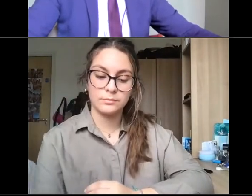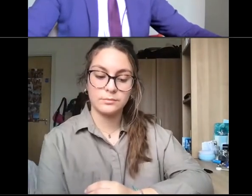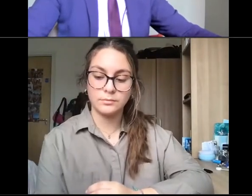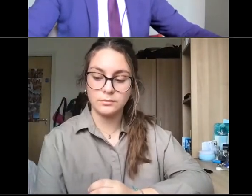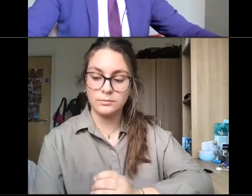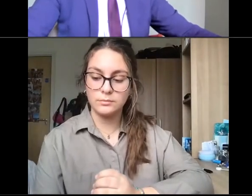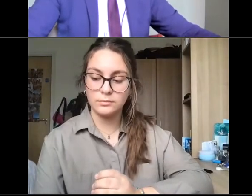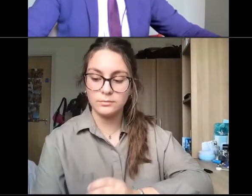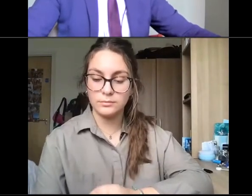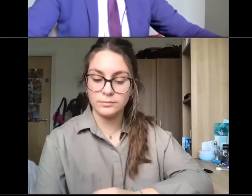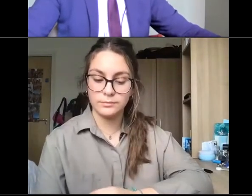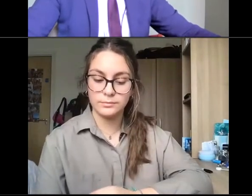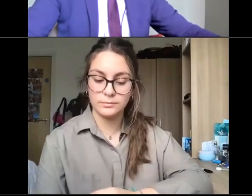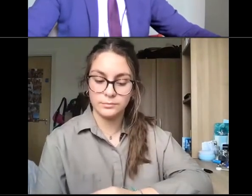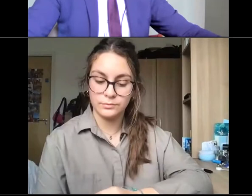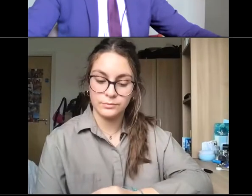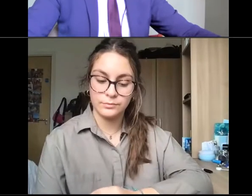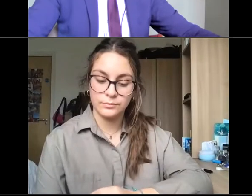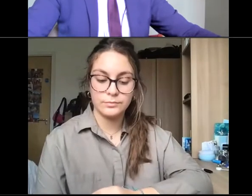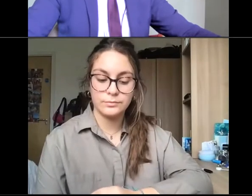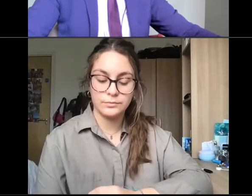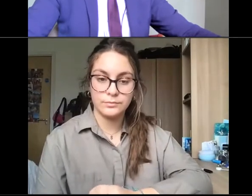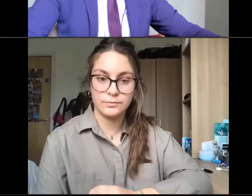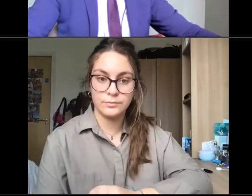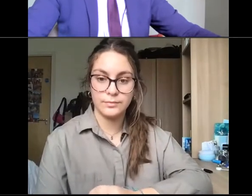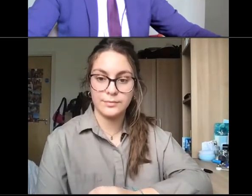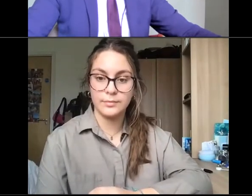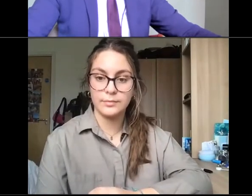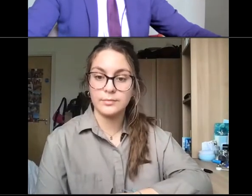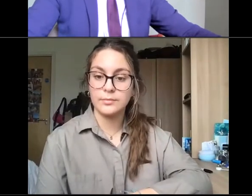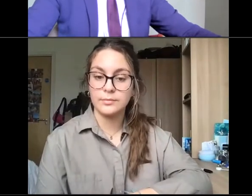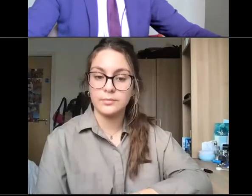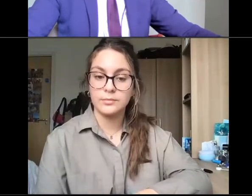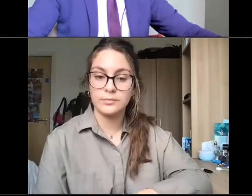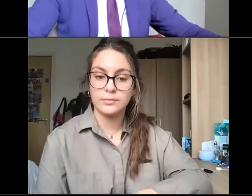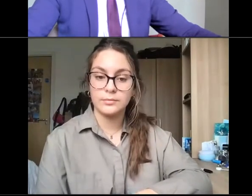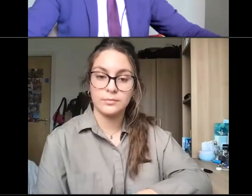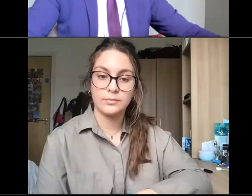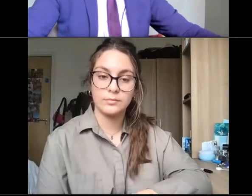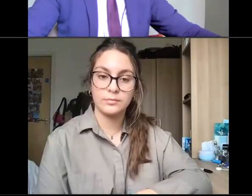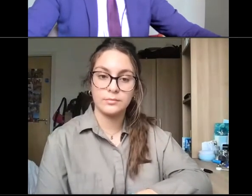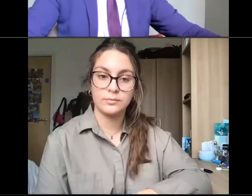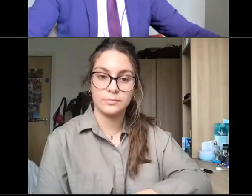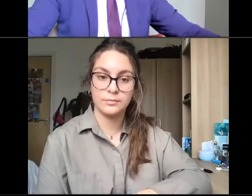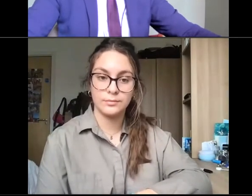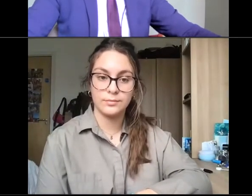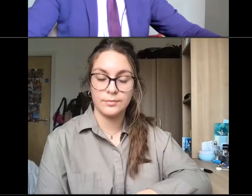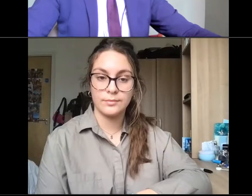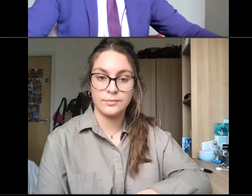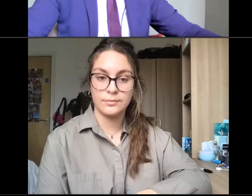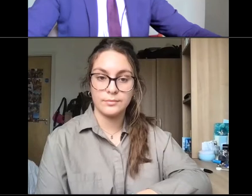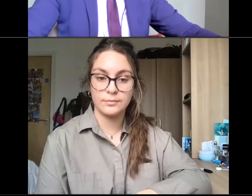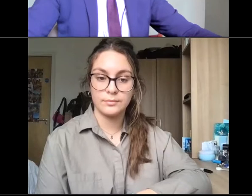That's the housekeeping over. So just a bit of background on what we're going to talk about today. At A&O, we have been supporting